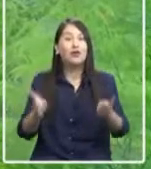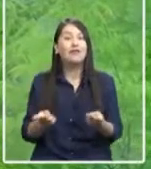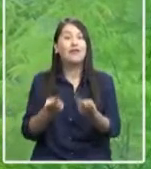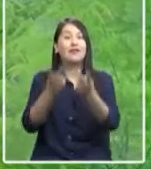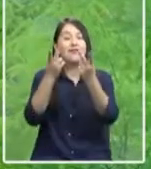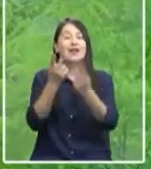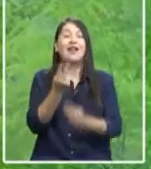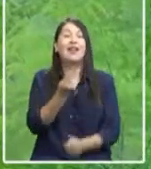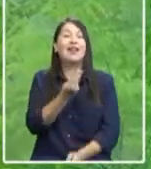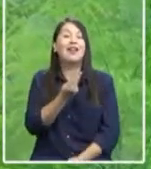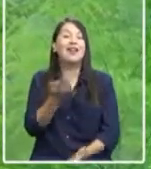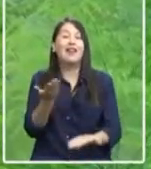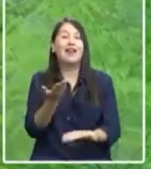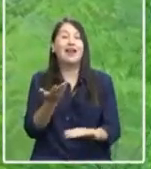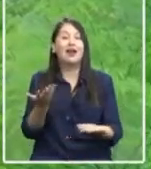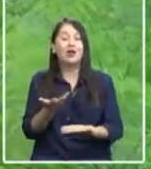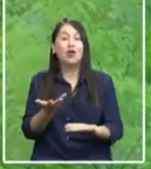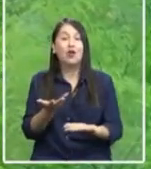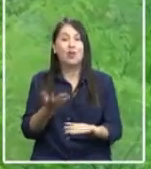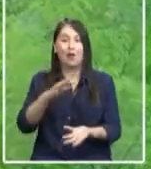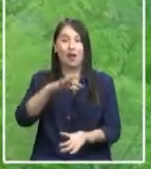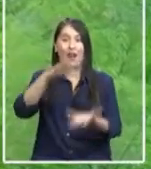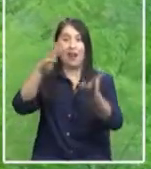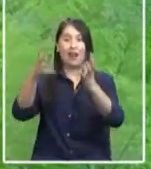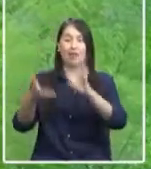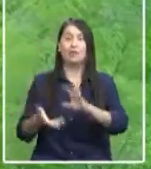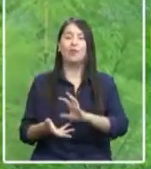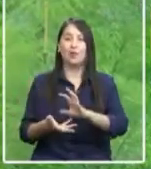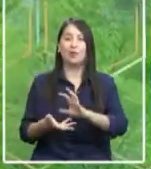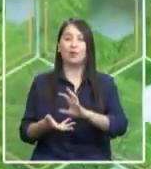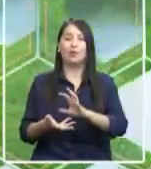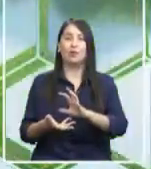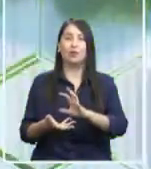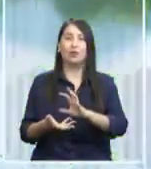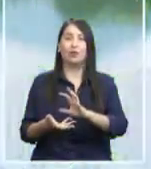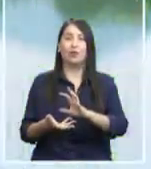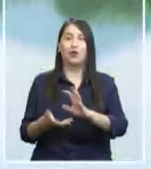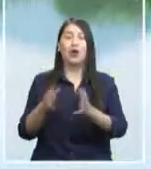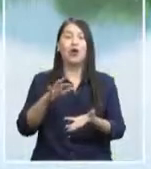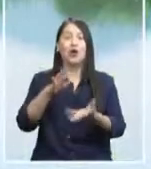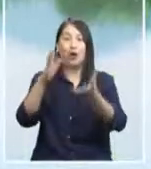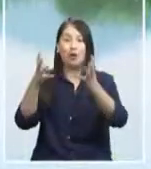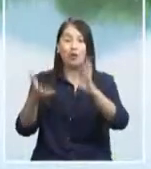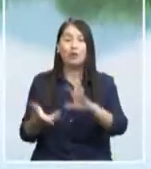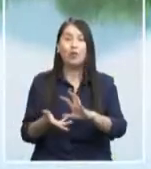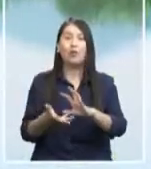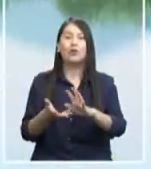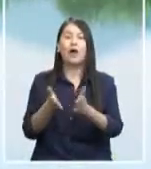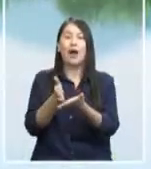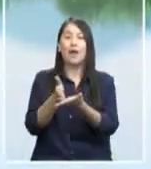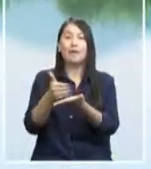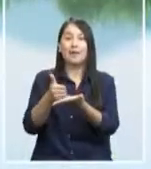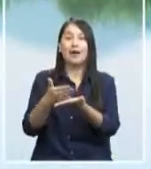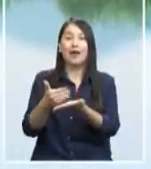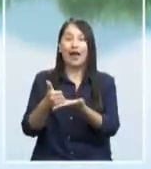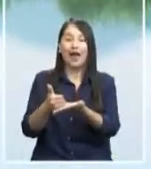parents, by their grandparents. They don't see any scope for their survival.